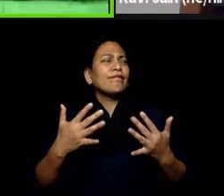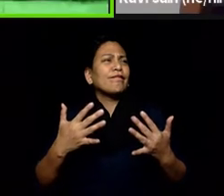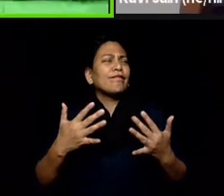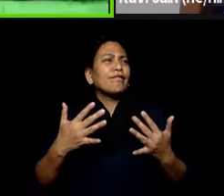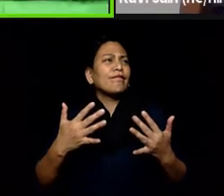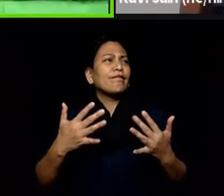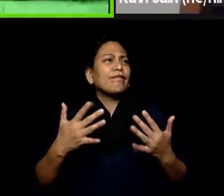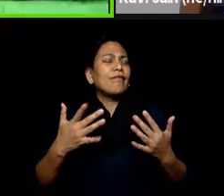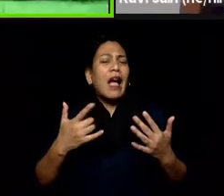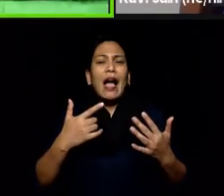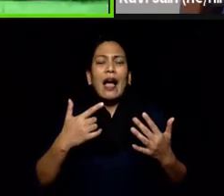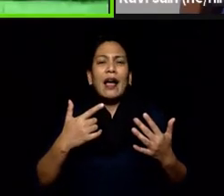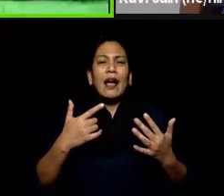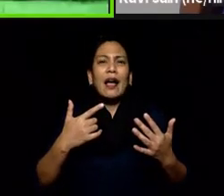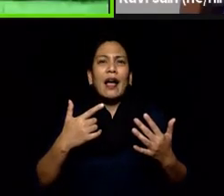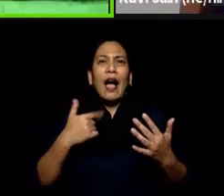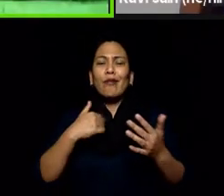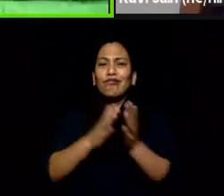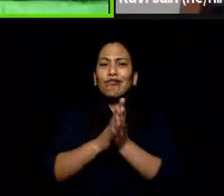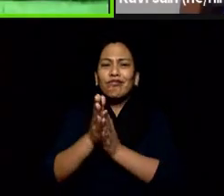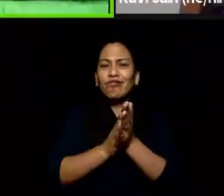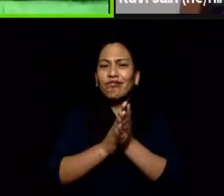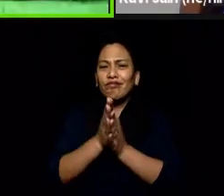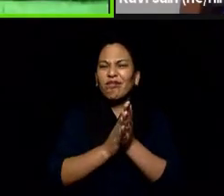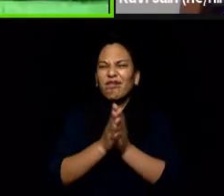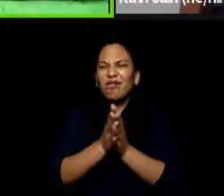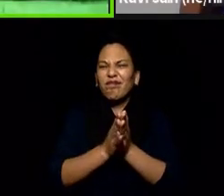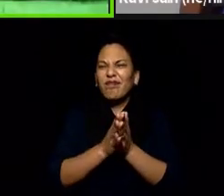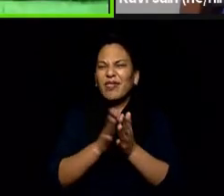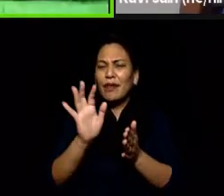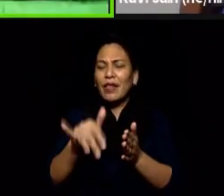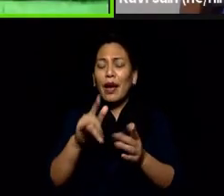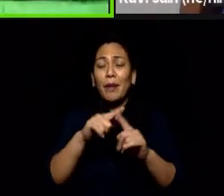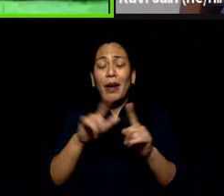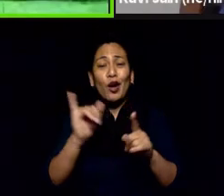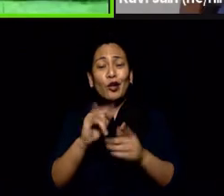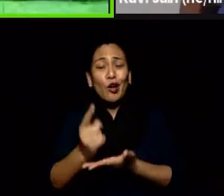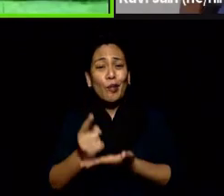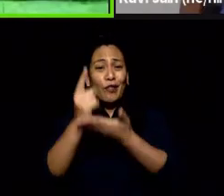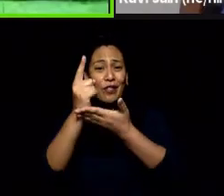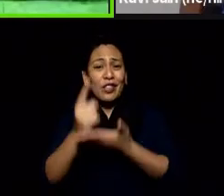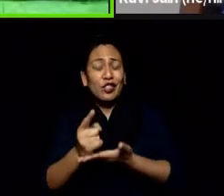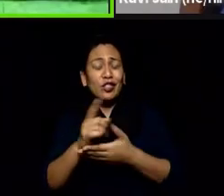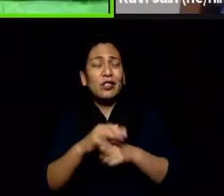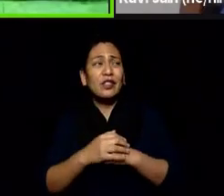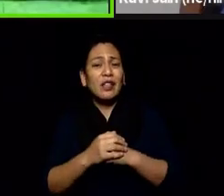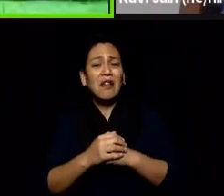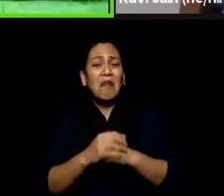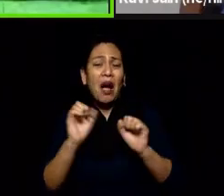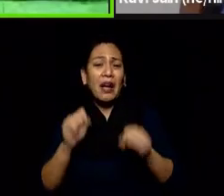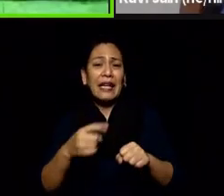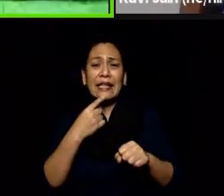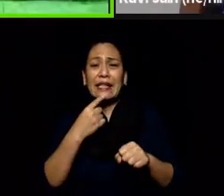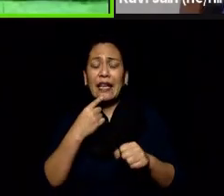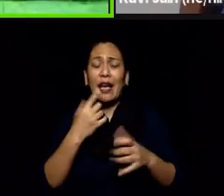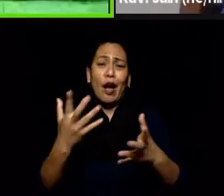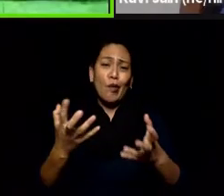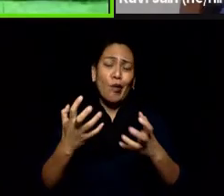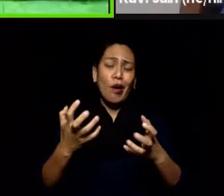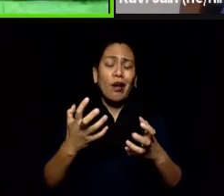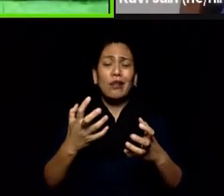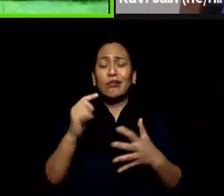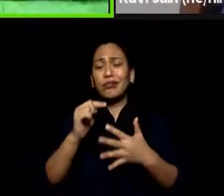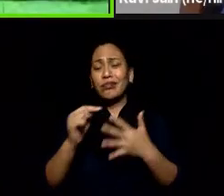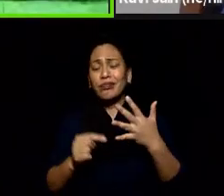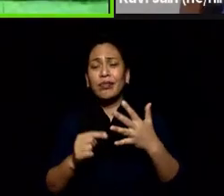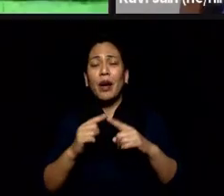is interested in that. And that is also a privilege, because I can say, oh, well, I want to. It's like, yeah, but what if you don't